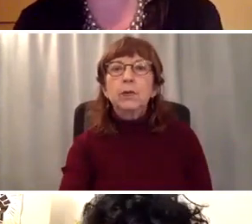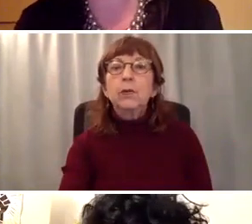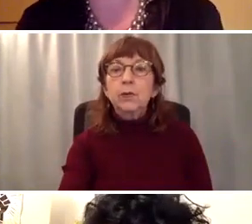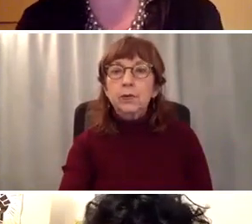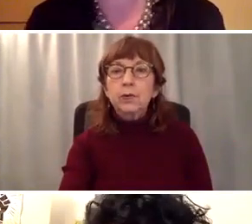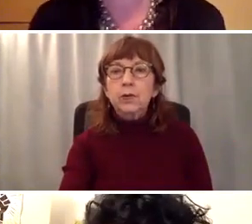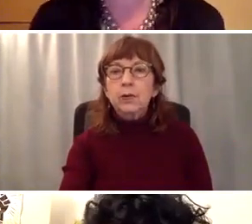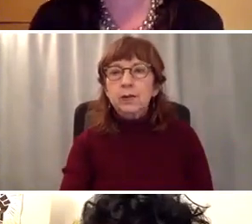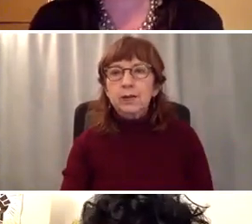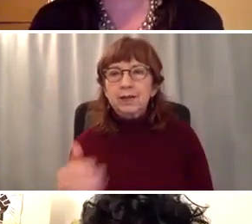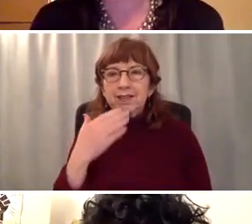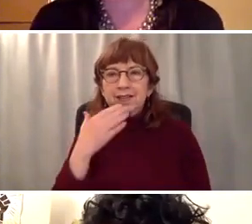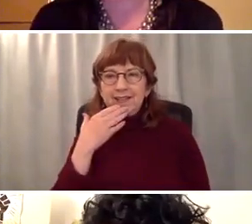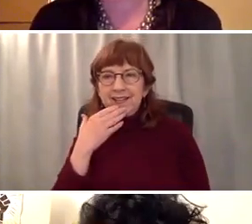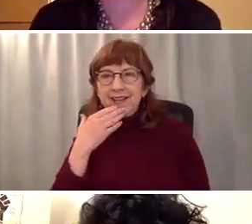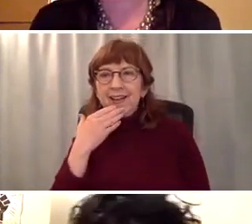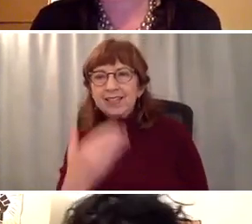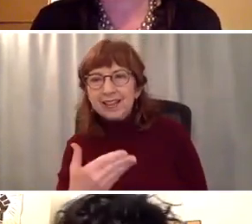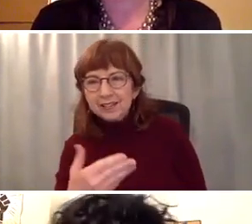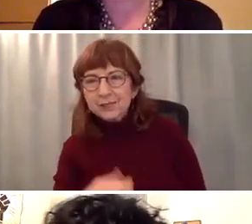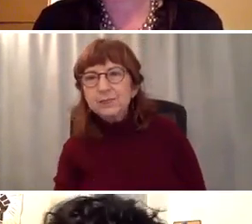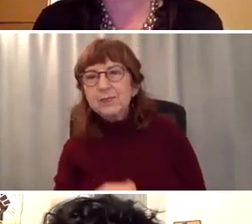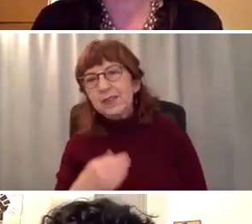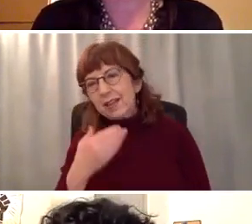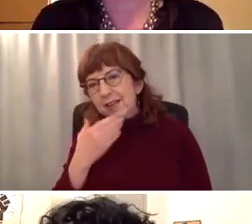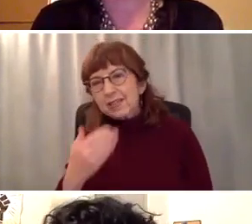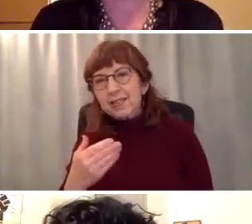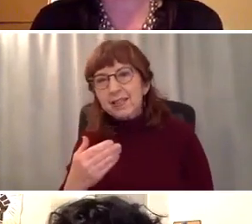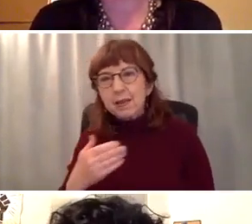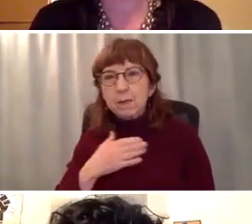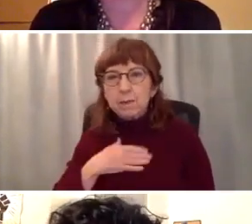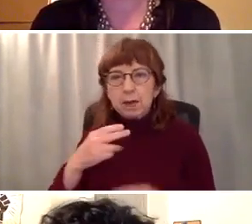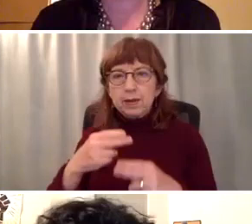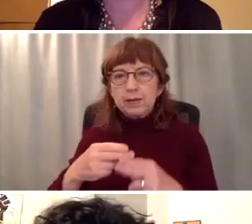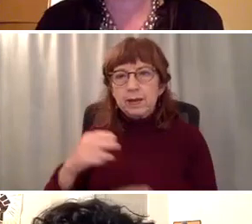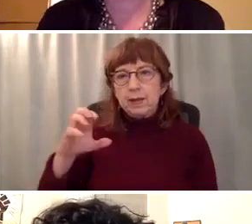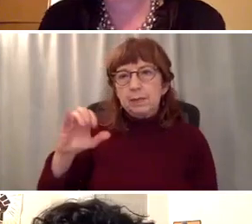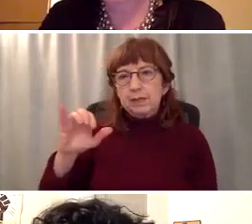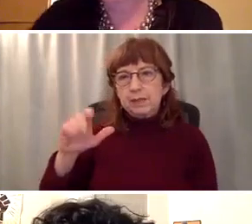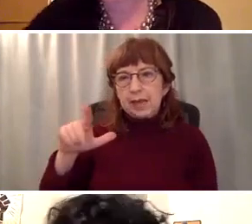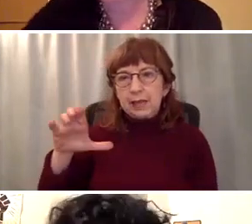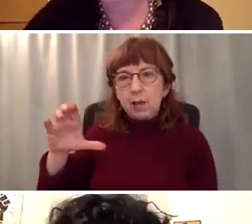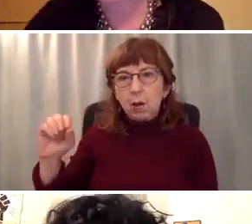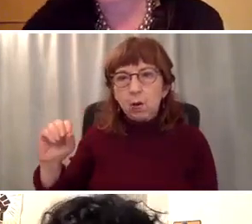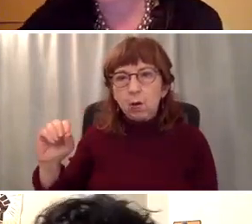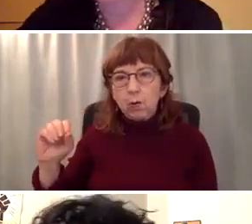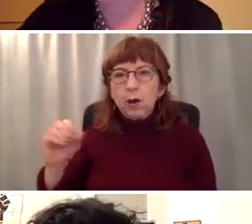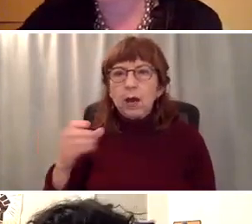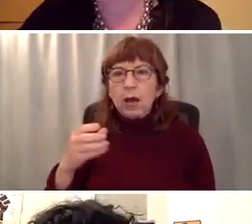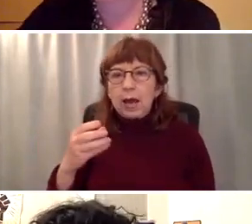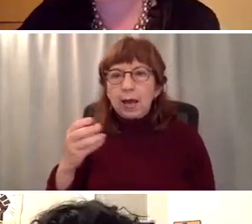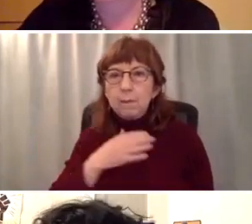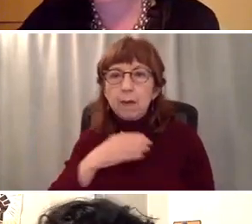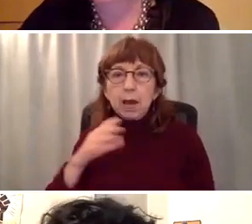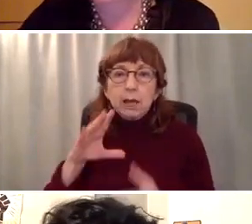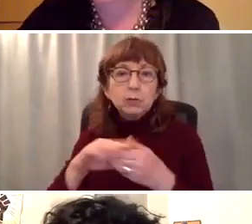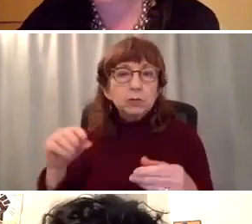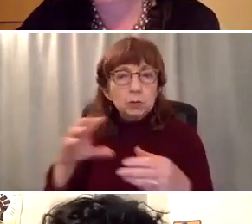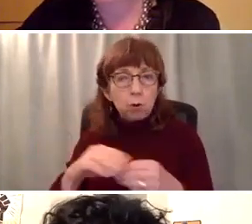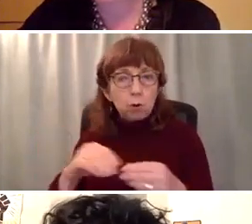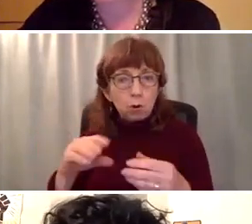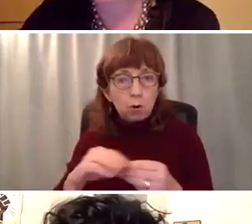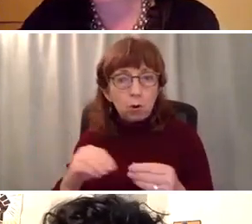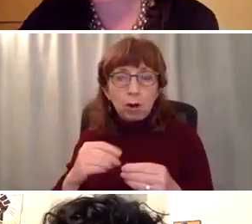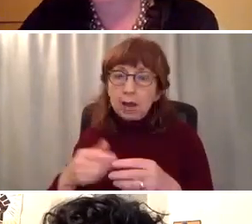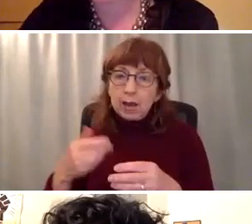good to see you. Thank you, everyone. Cool. So yeah, my name is Cielo. I use he and they pronouns. And my story and